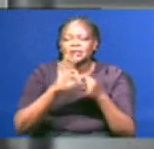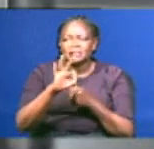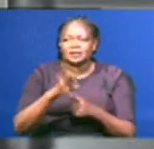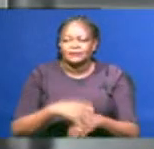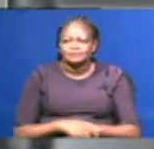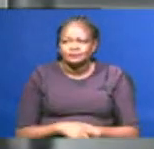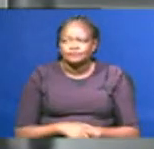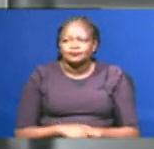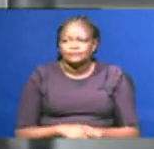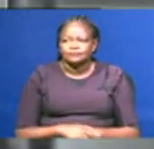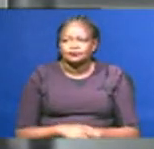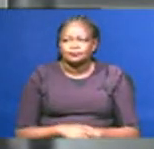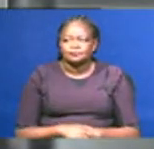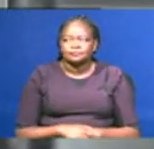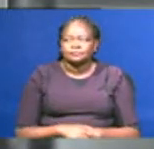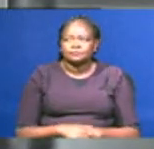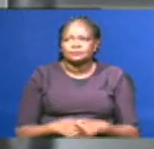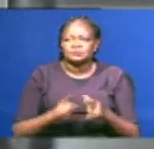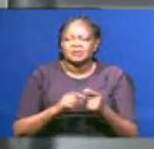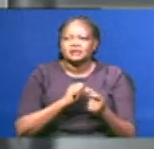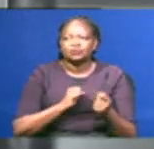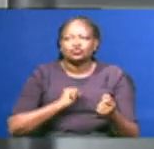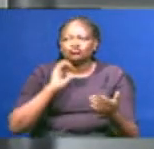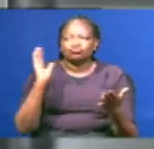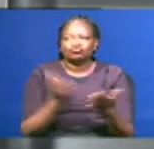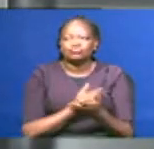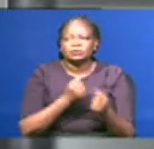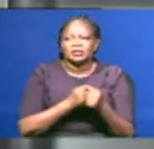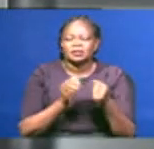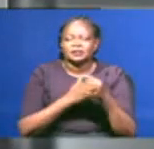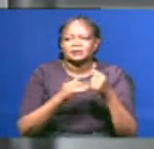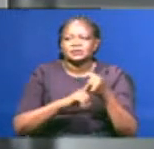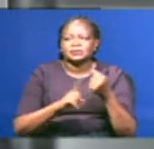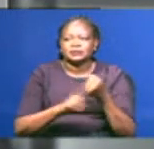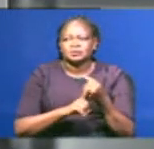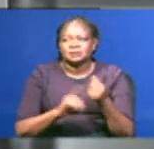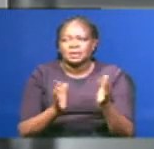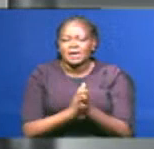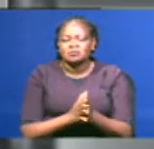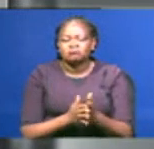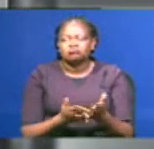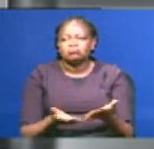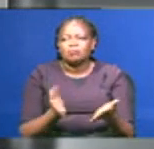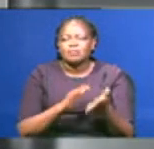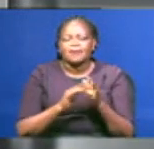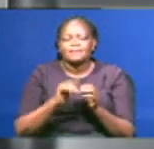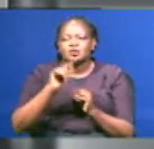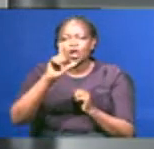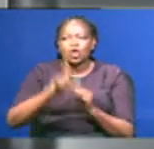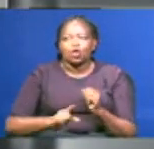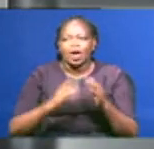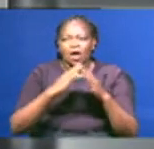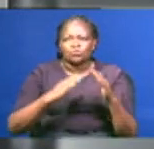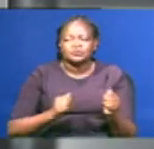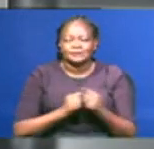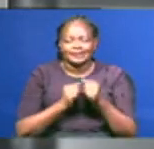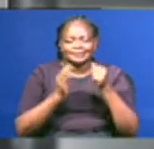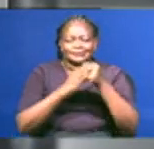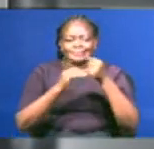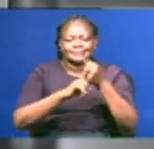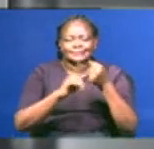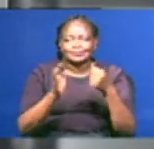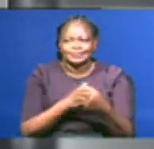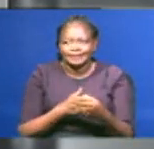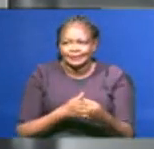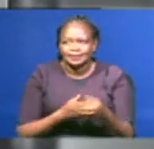1963. The Senate was to be abolished in 1966 and merged to be the lower house. In 1969, Mwinyi